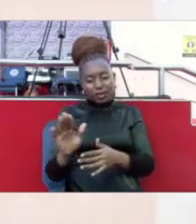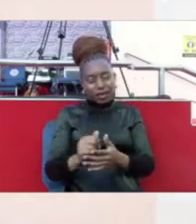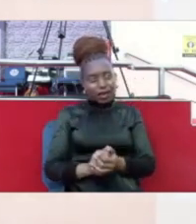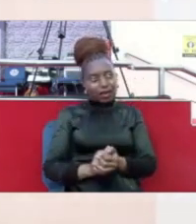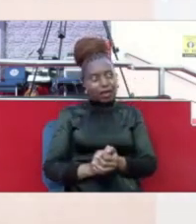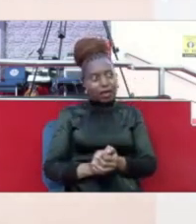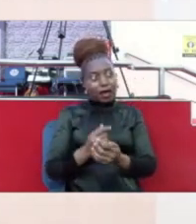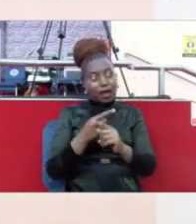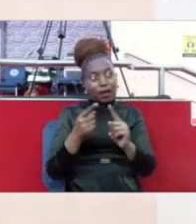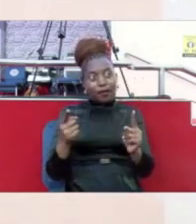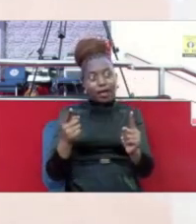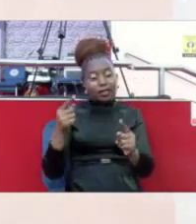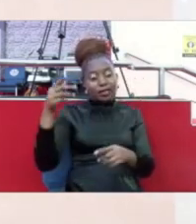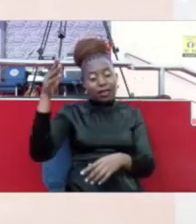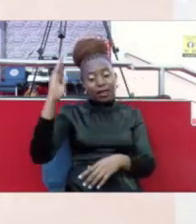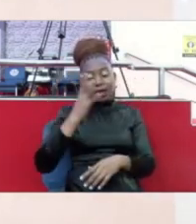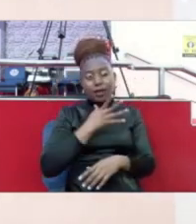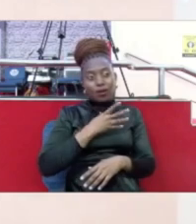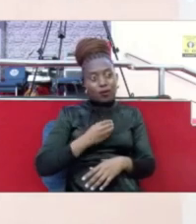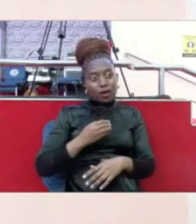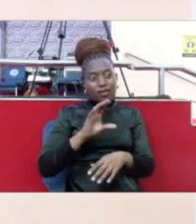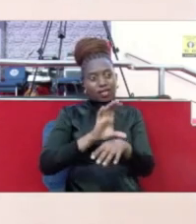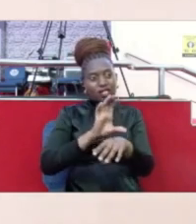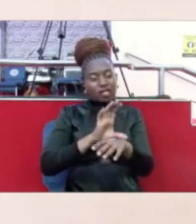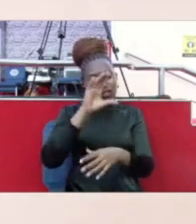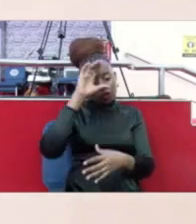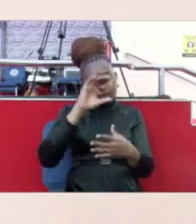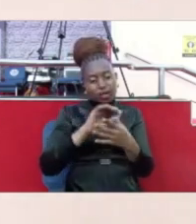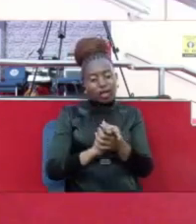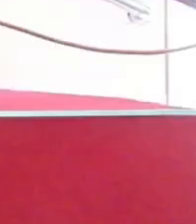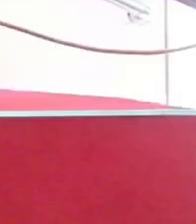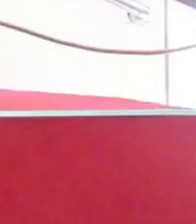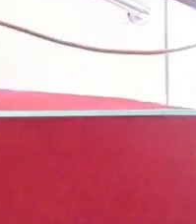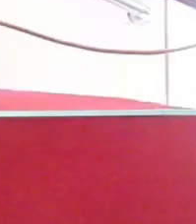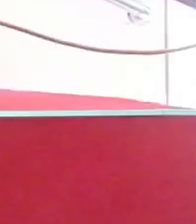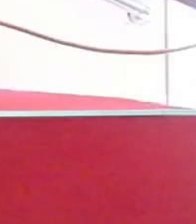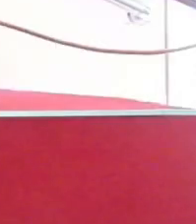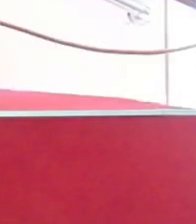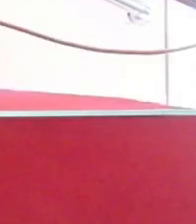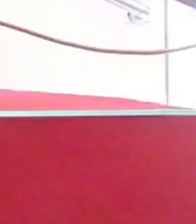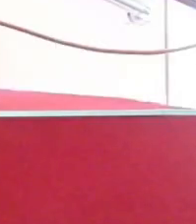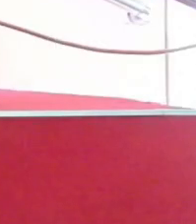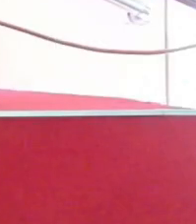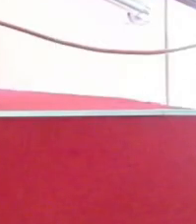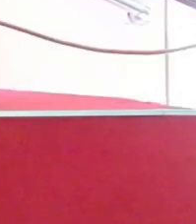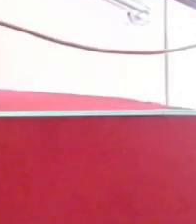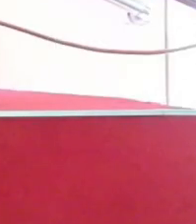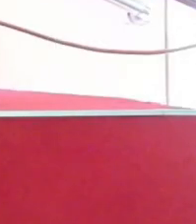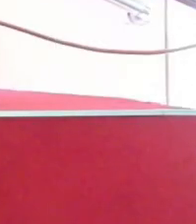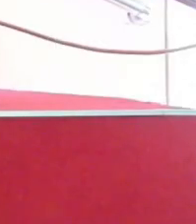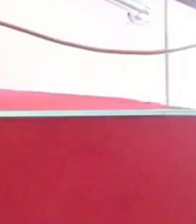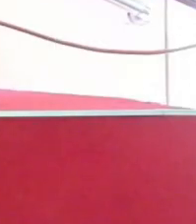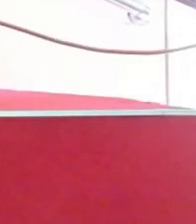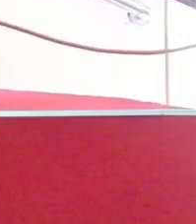But he wants this church to believe for their neighbors to be